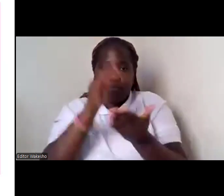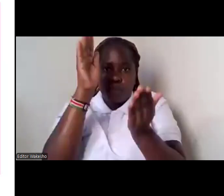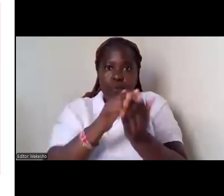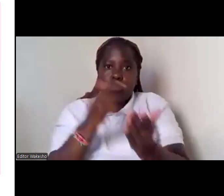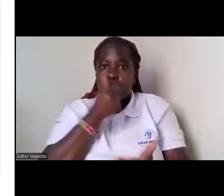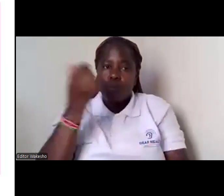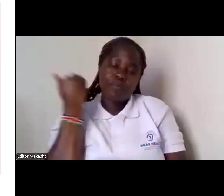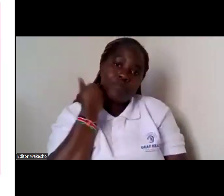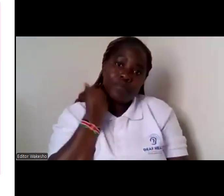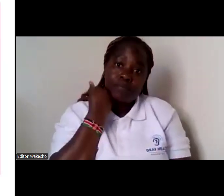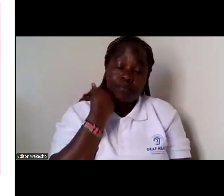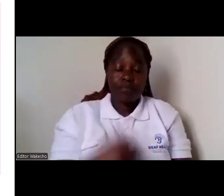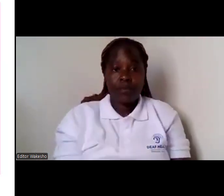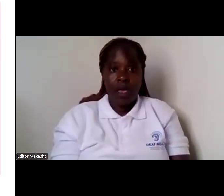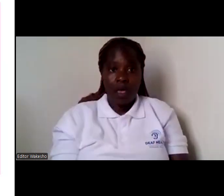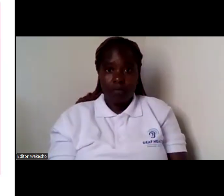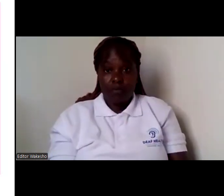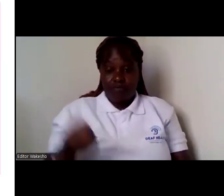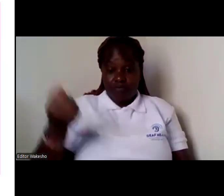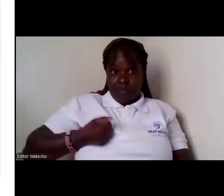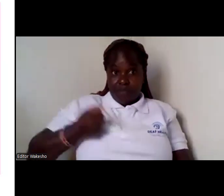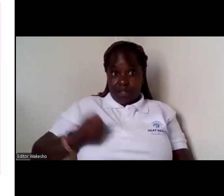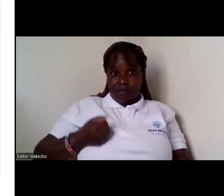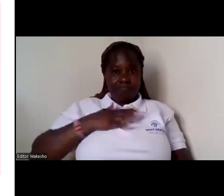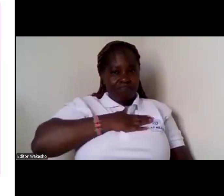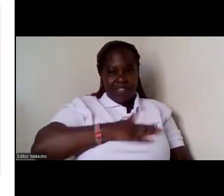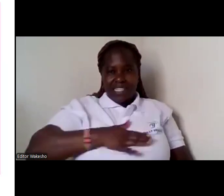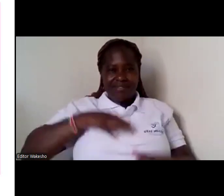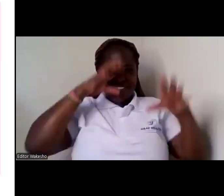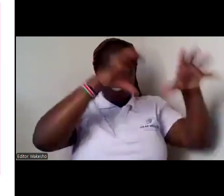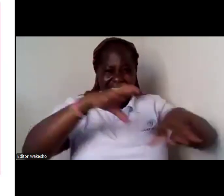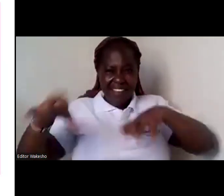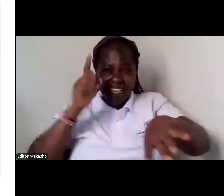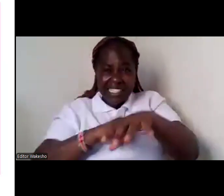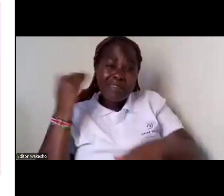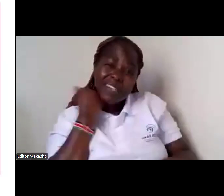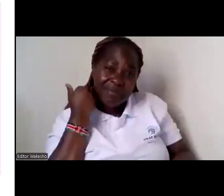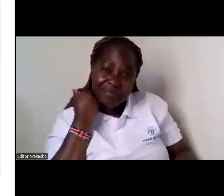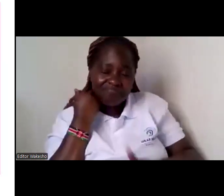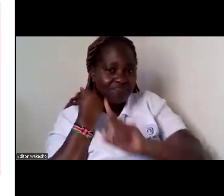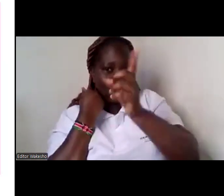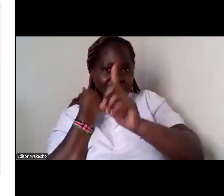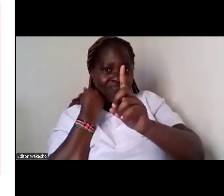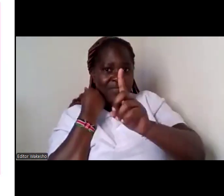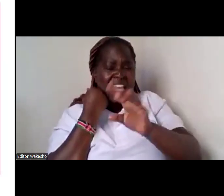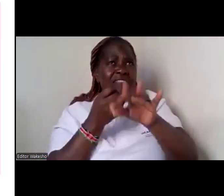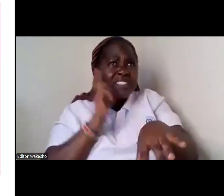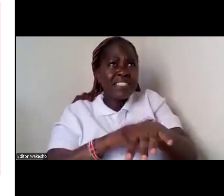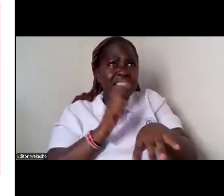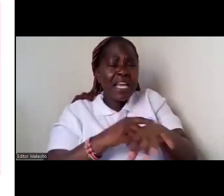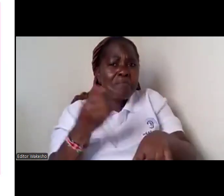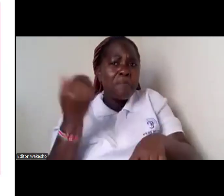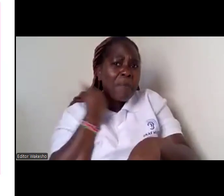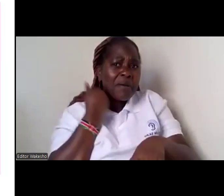Yeah, so remember, for the ladies, please, you're not supposed to suffer. If you notice you always have to buy painkillers, you are